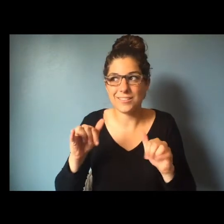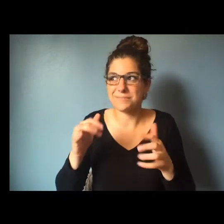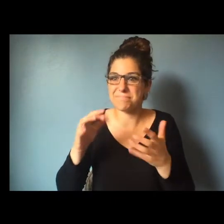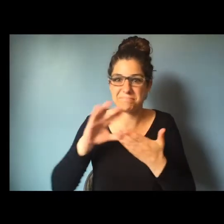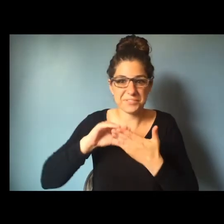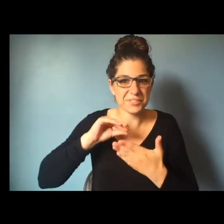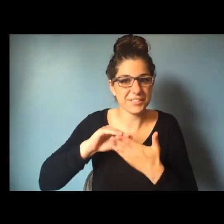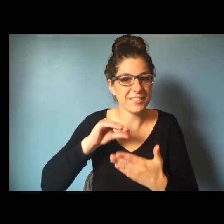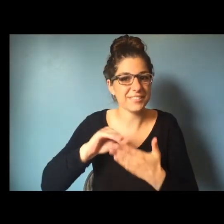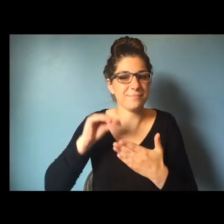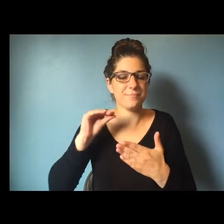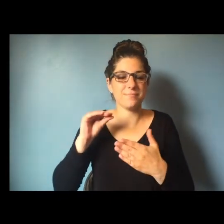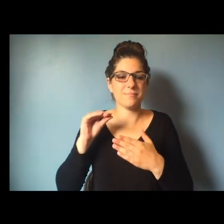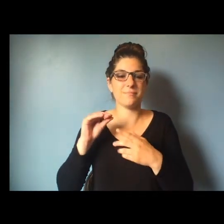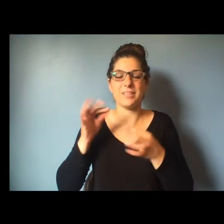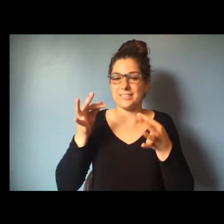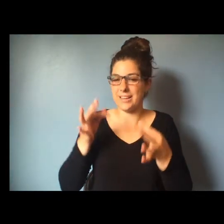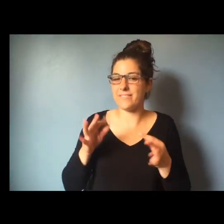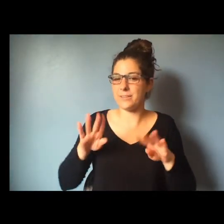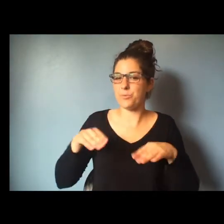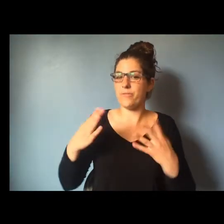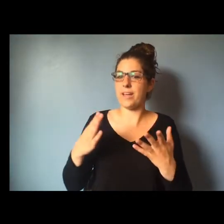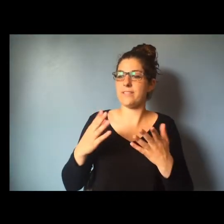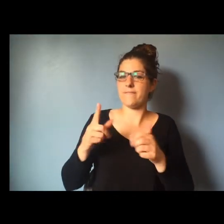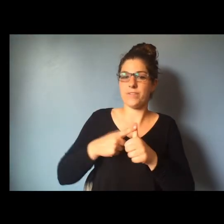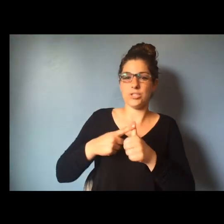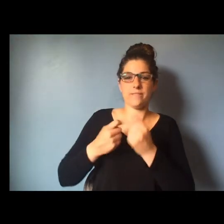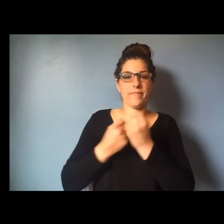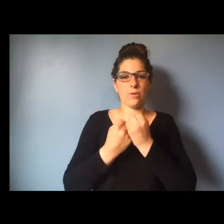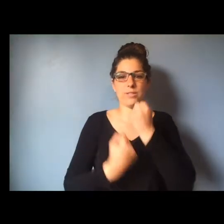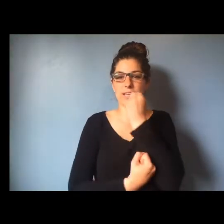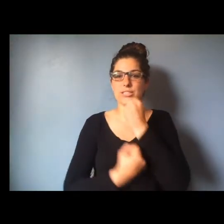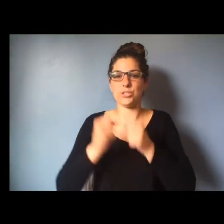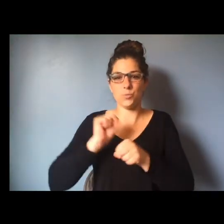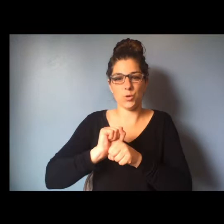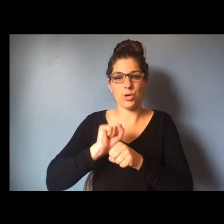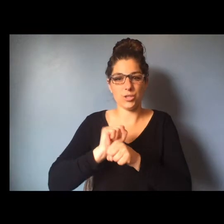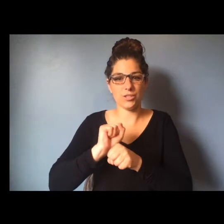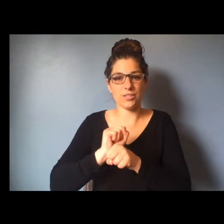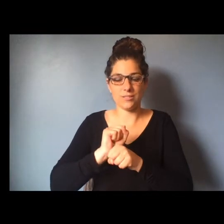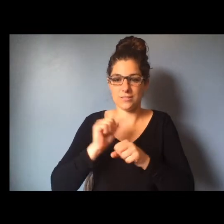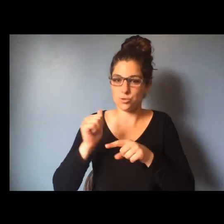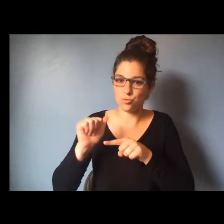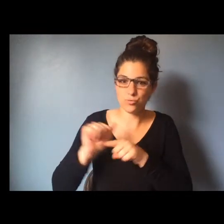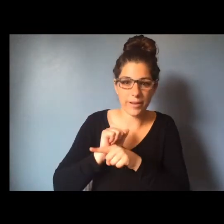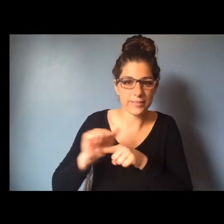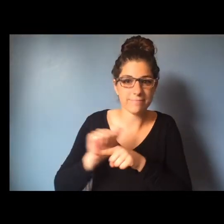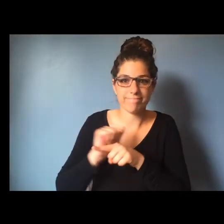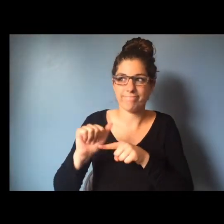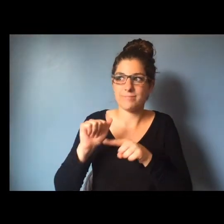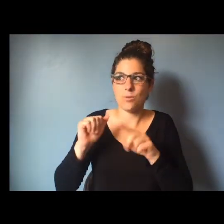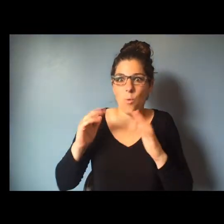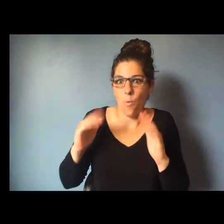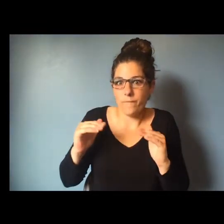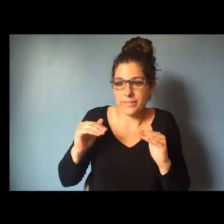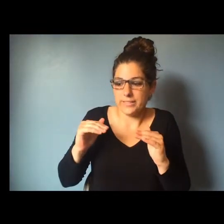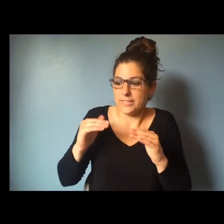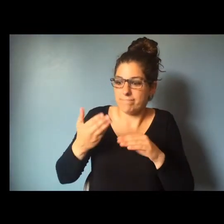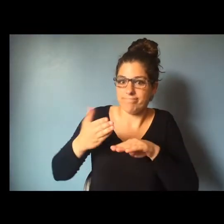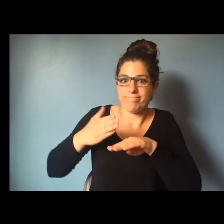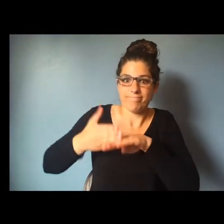But I think it definitely did provide the groundwork and the framing to hopefully keep